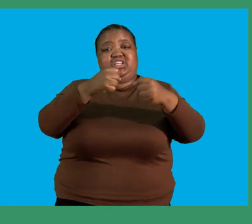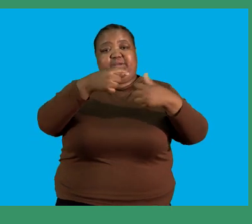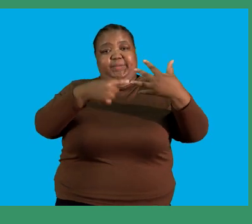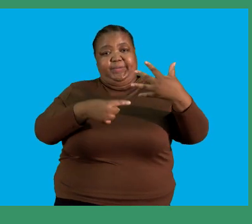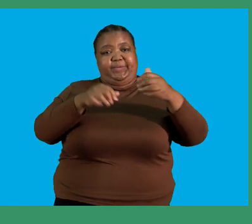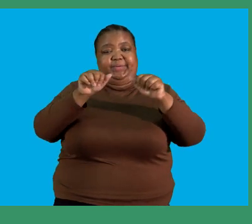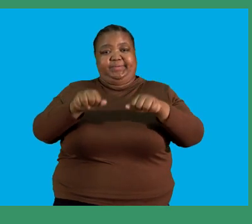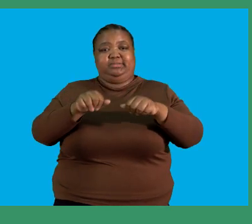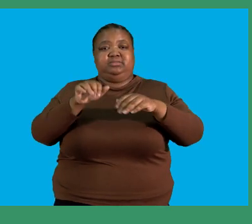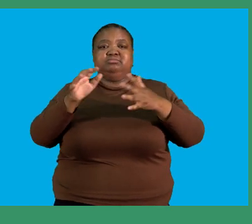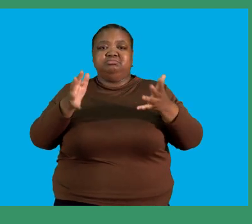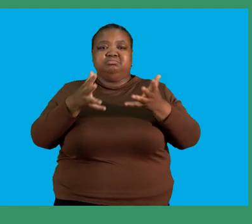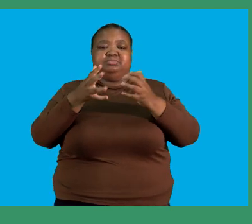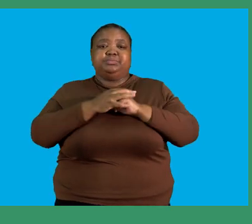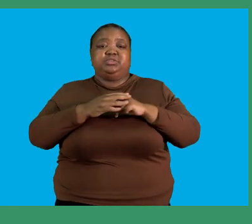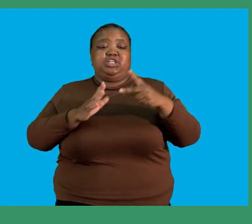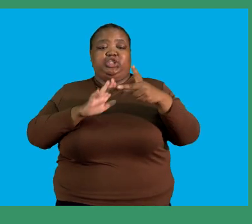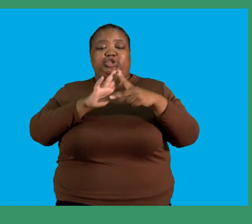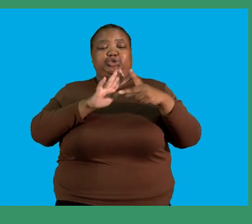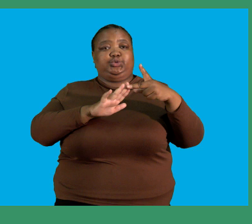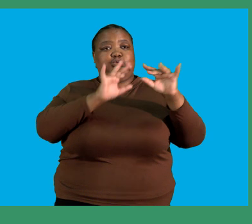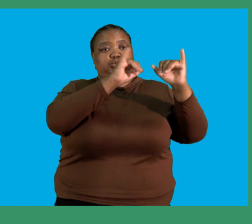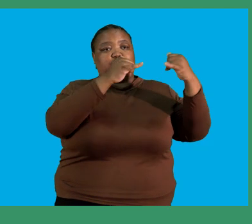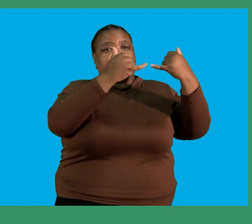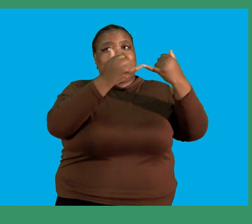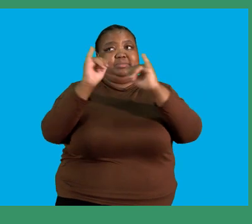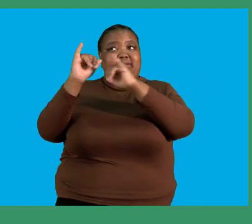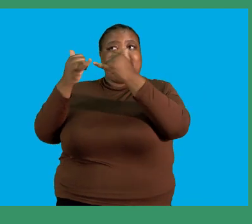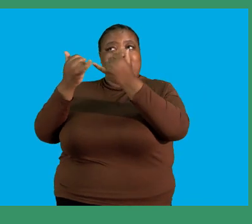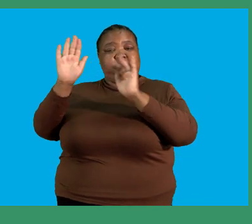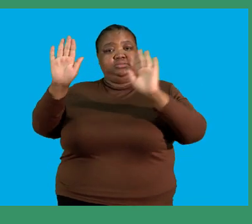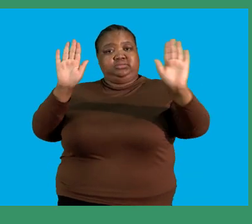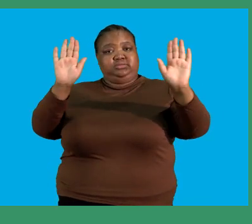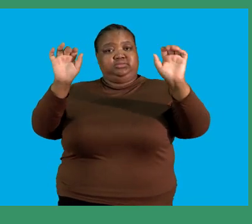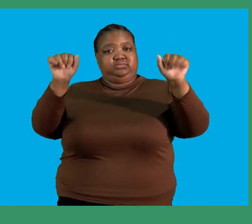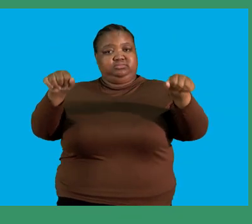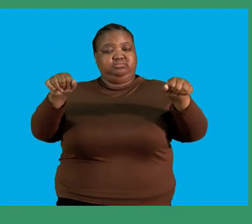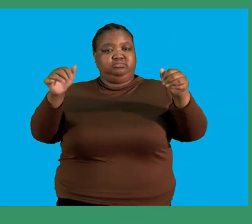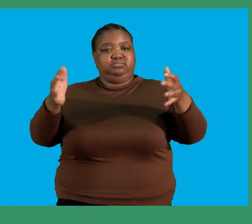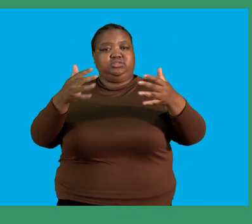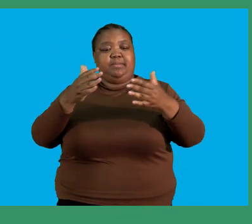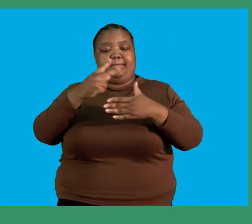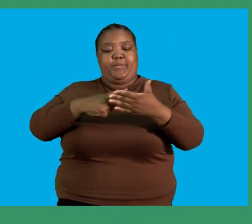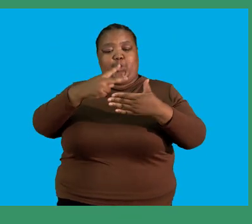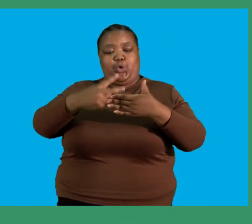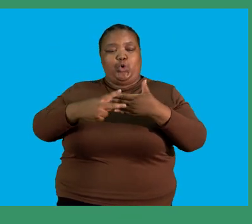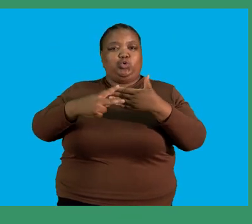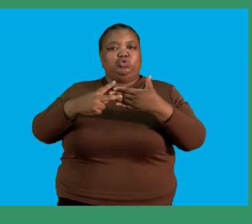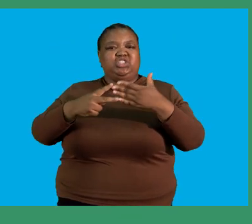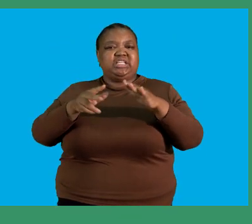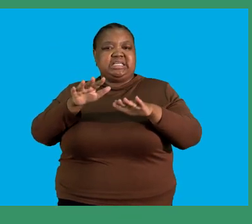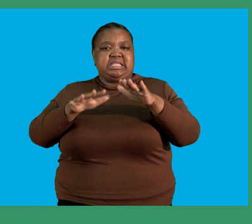alliances, which is an arrangement between two companies to undertake a mutually beneficial